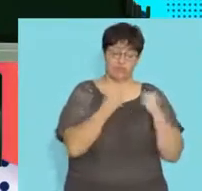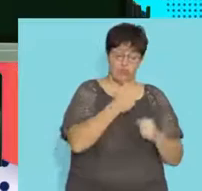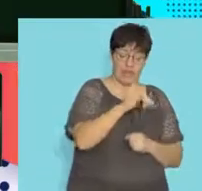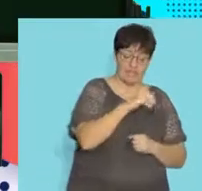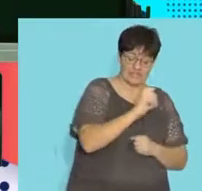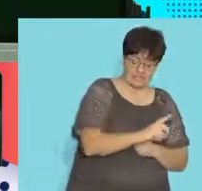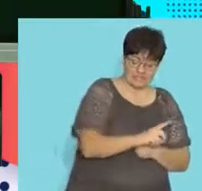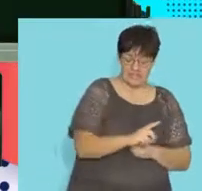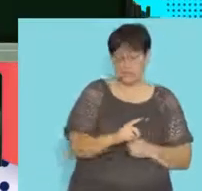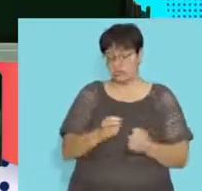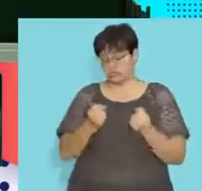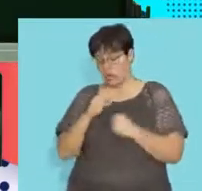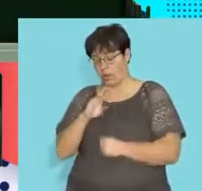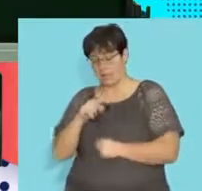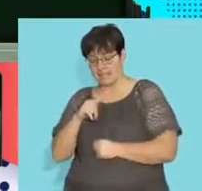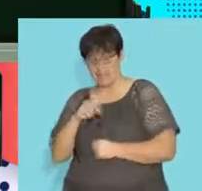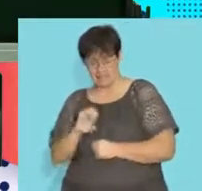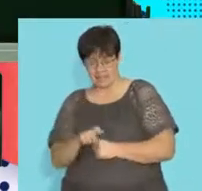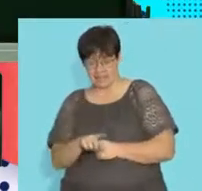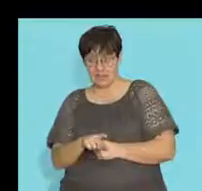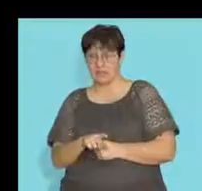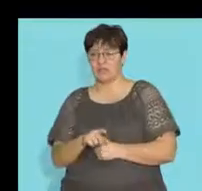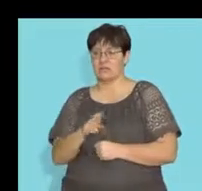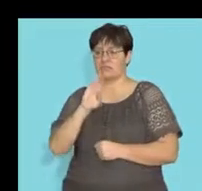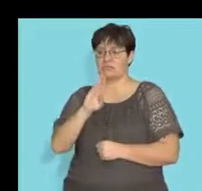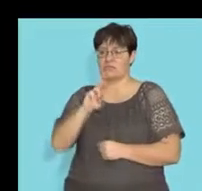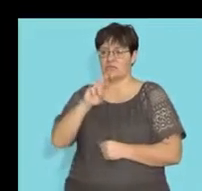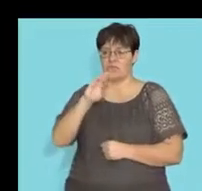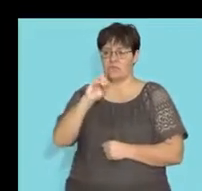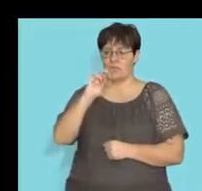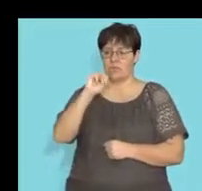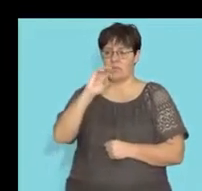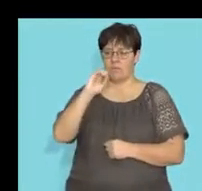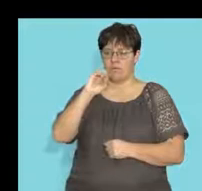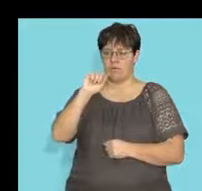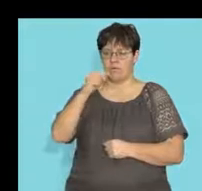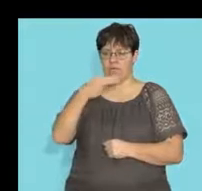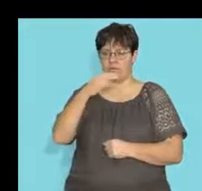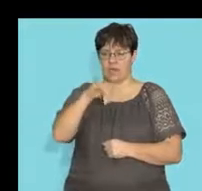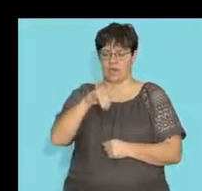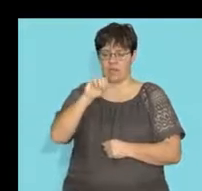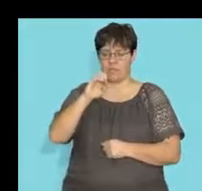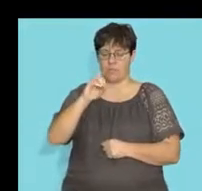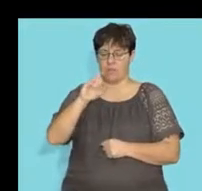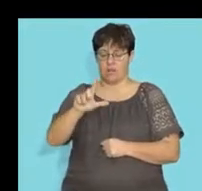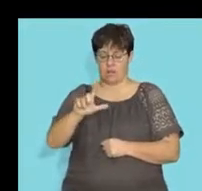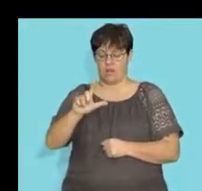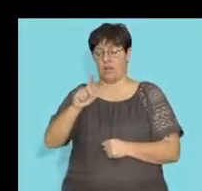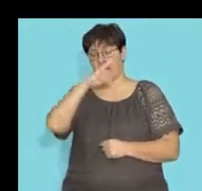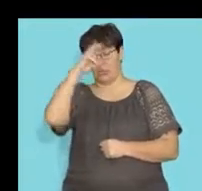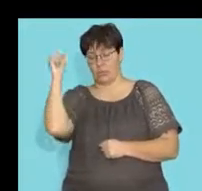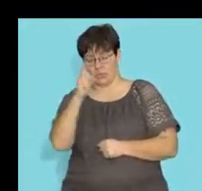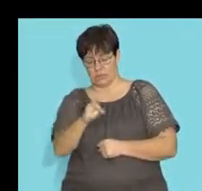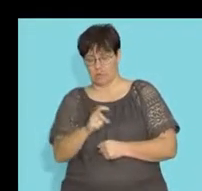a strong acid and a strong base neutralization is bromothymol blue. Bromothymol blue